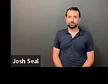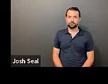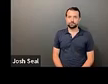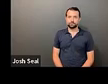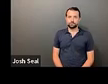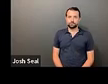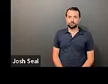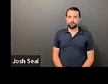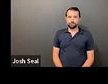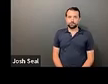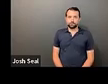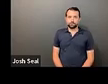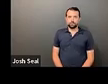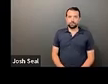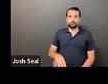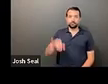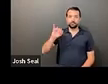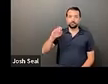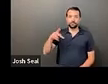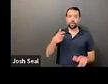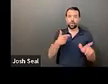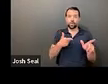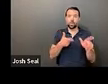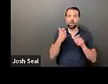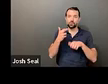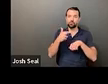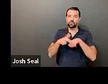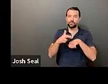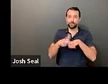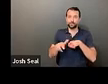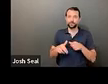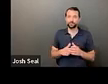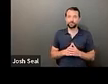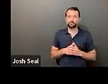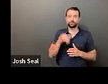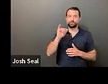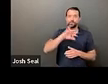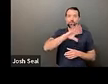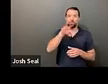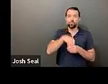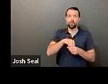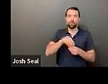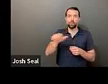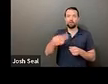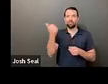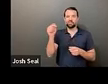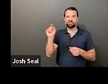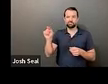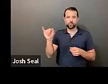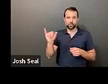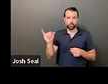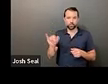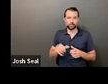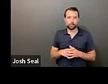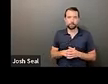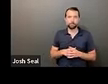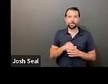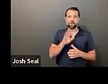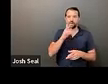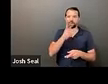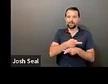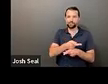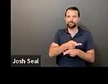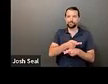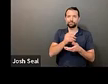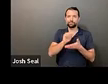The IEP quick reference document also includes a couple of other things, and we haven't quite decided if we're going to keep those all attached or if we're going to